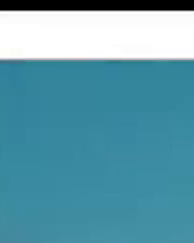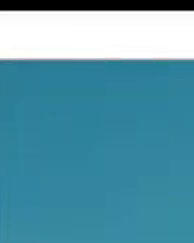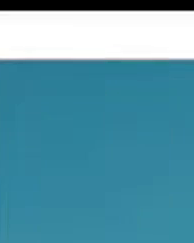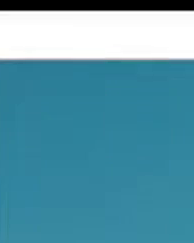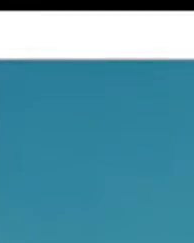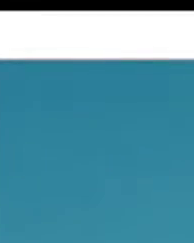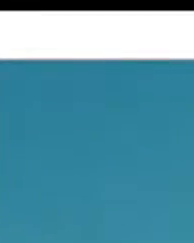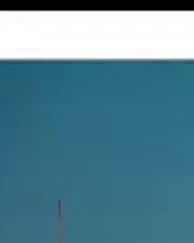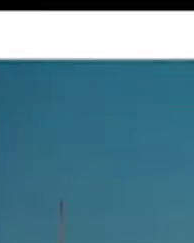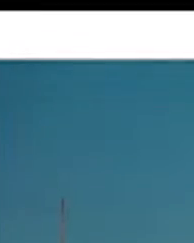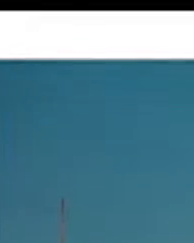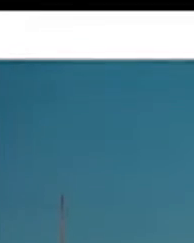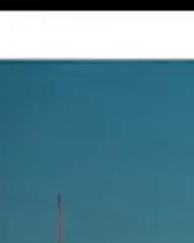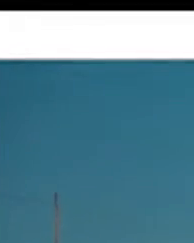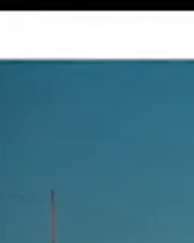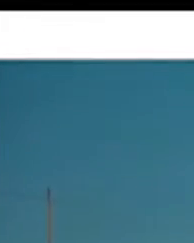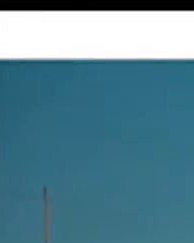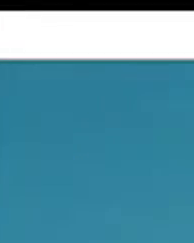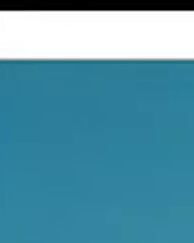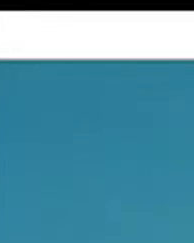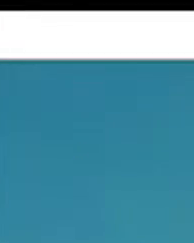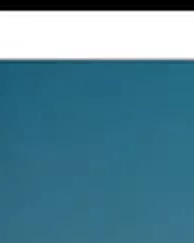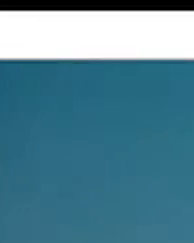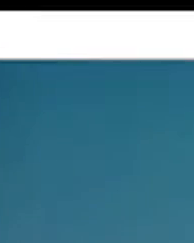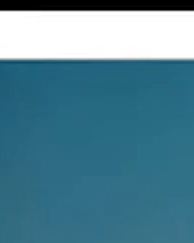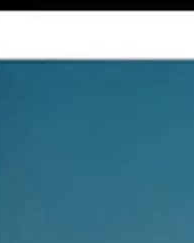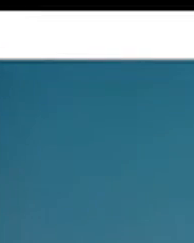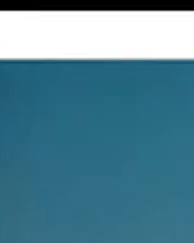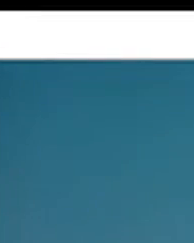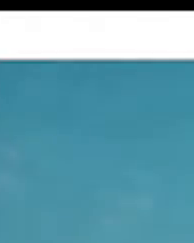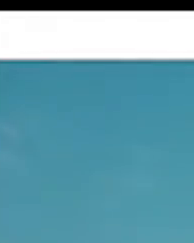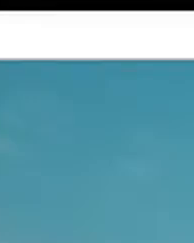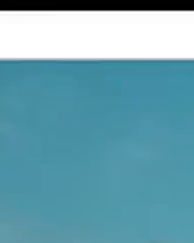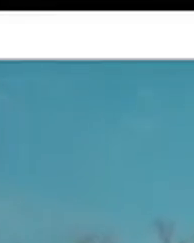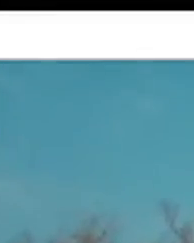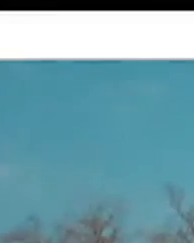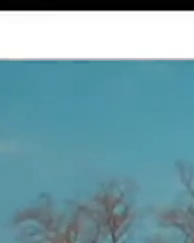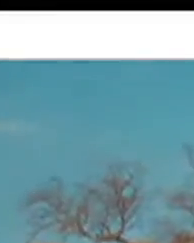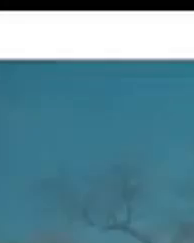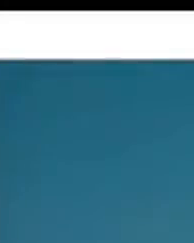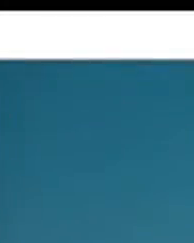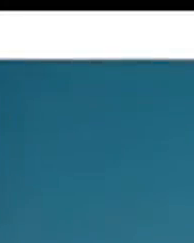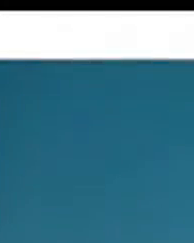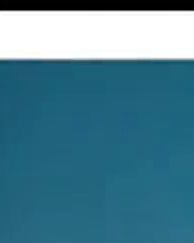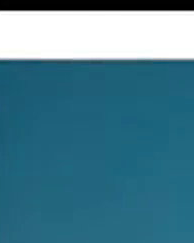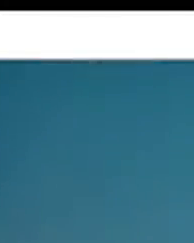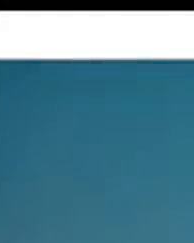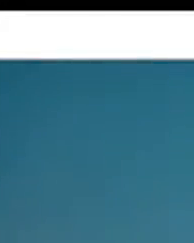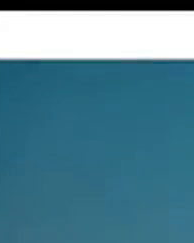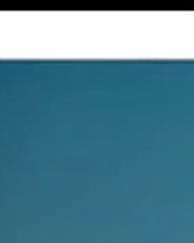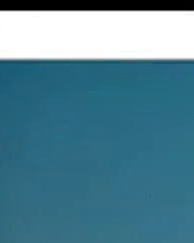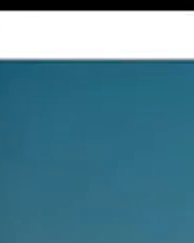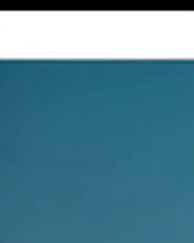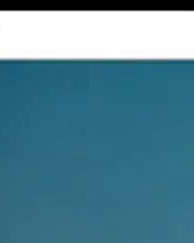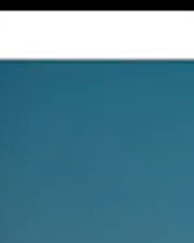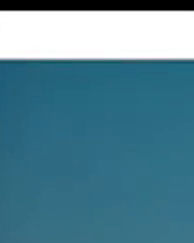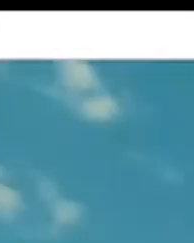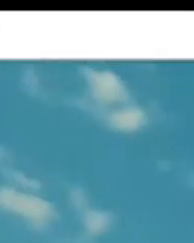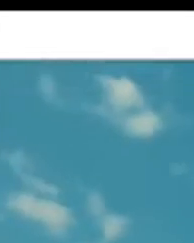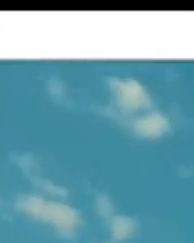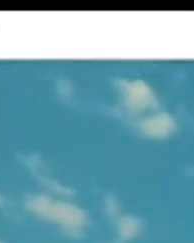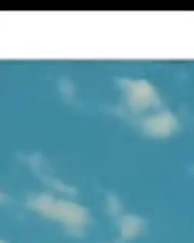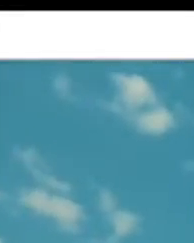2, 1 is in the building. All-star, where we going far? This is for the Cassie and the Quadro